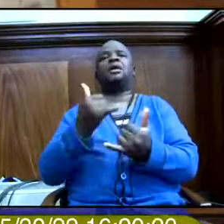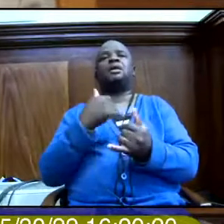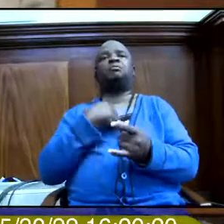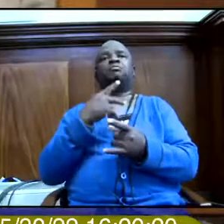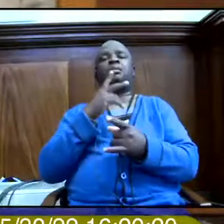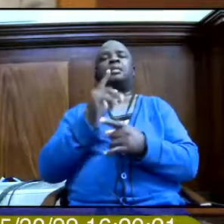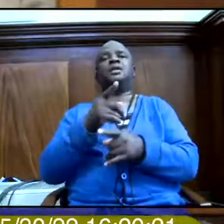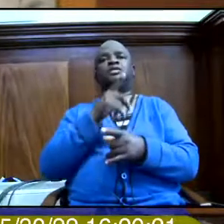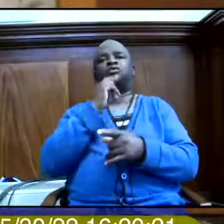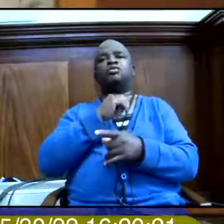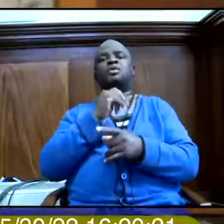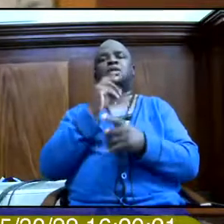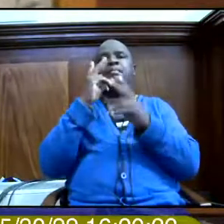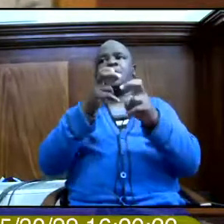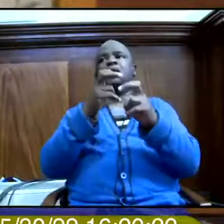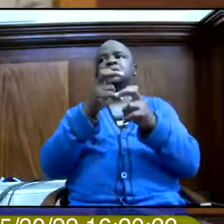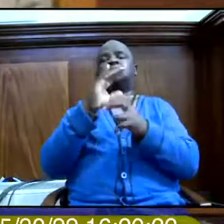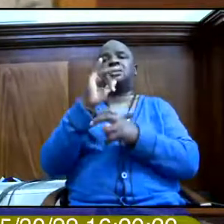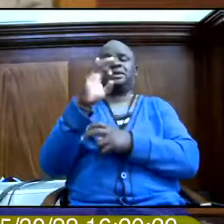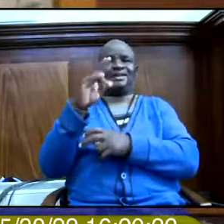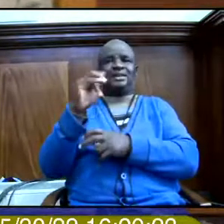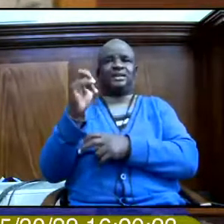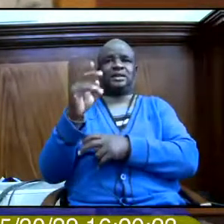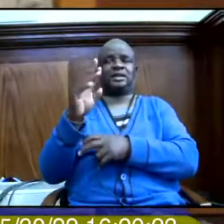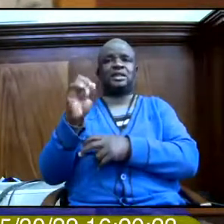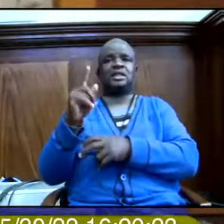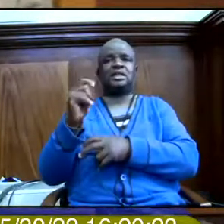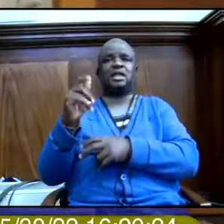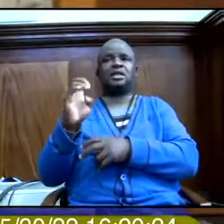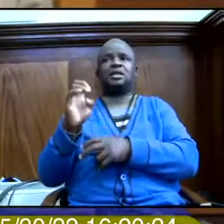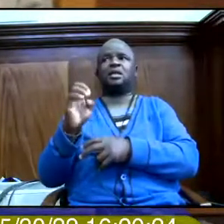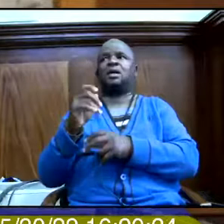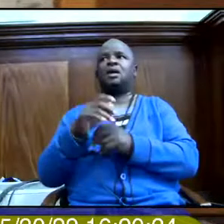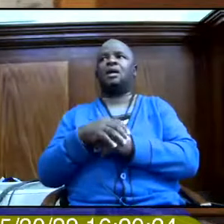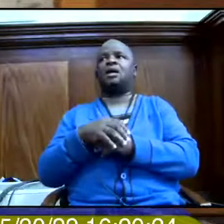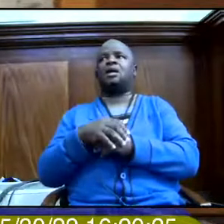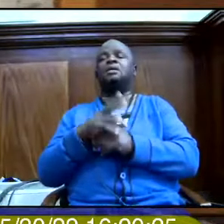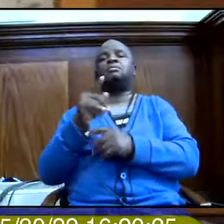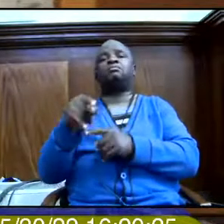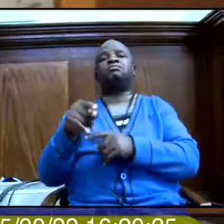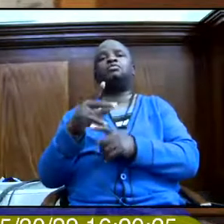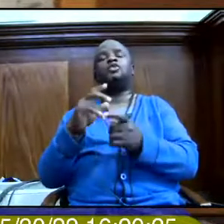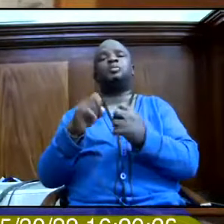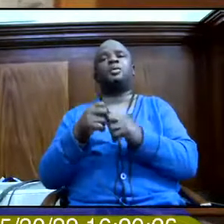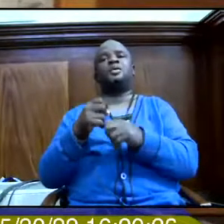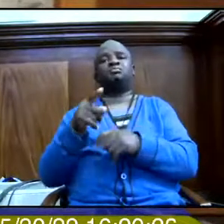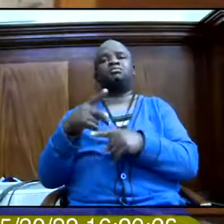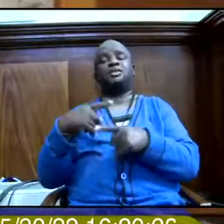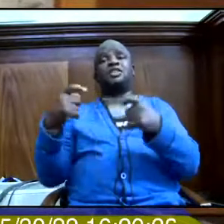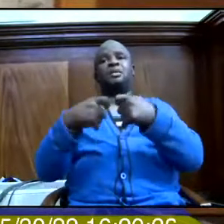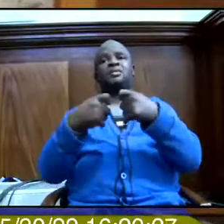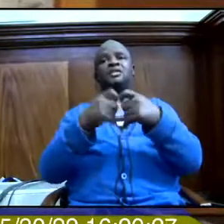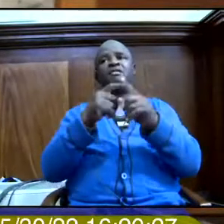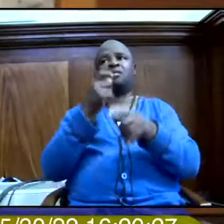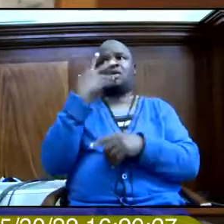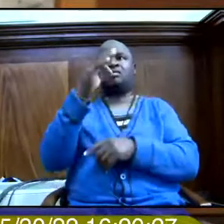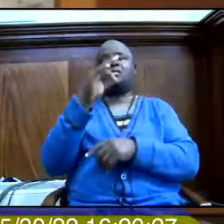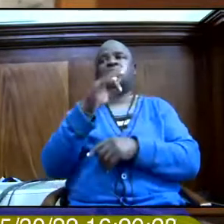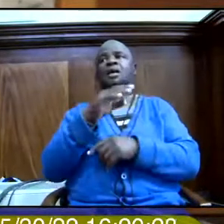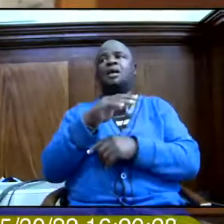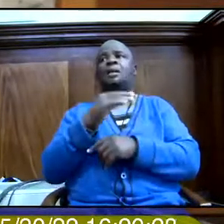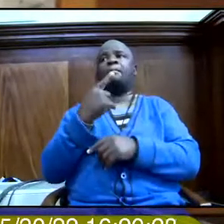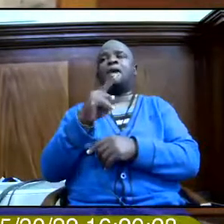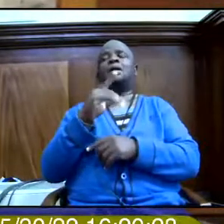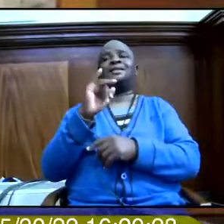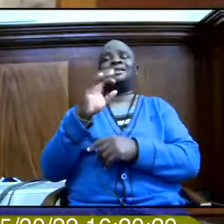use interstate the pretty part is that the interstate is being subsidized by the government but